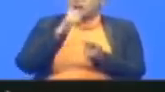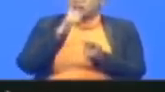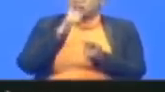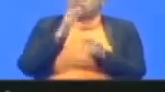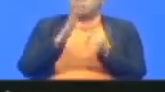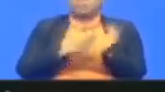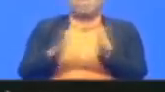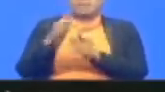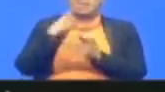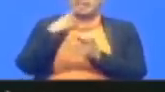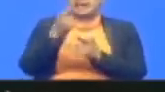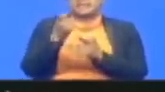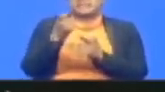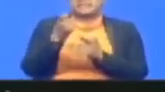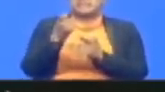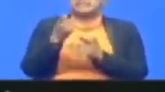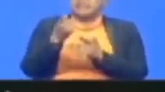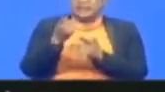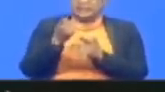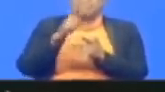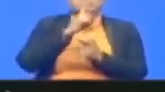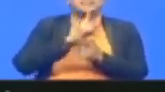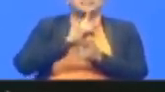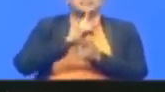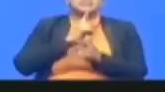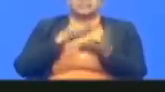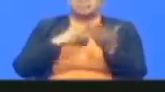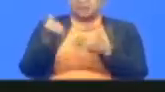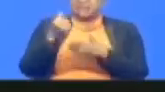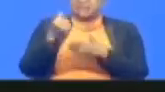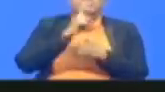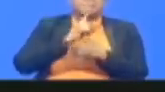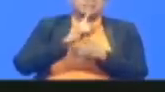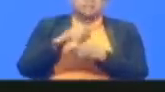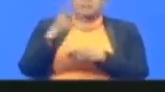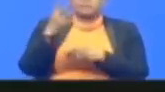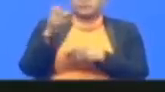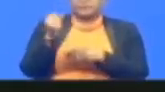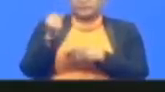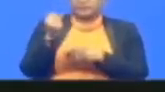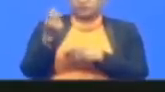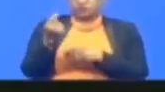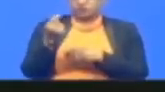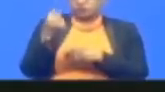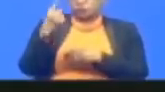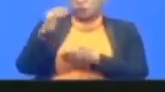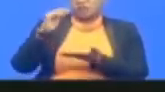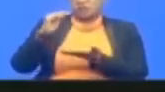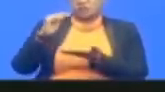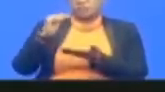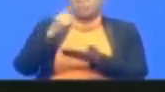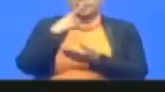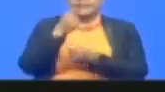prepares rice and bean stew. She bought the beans for 45 shillings a kilogram. The rice cost her 55 shillings a